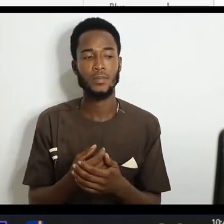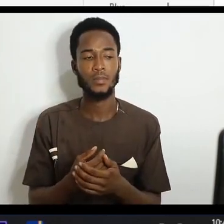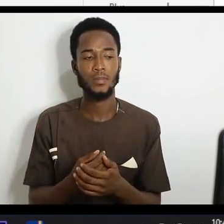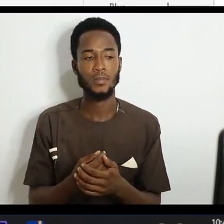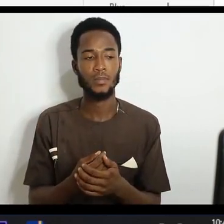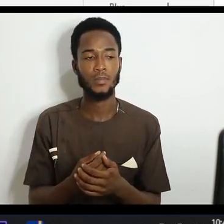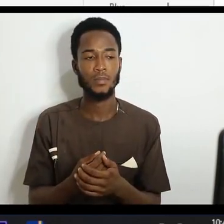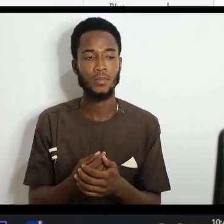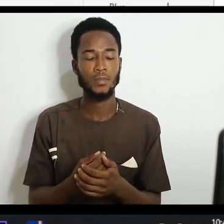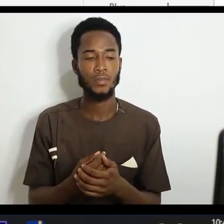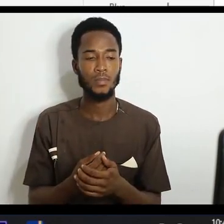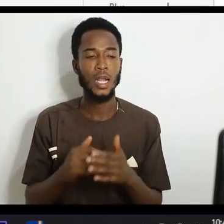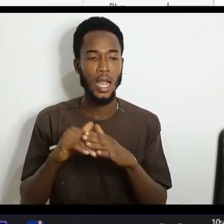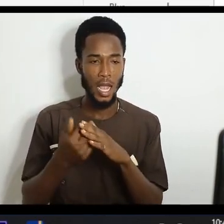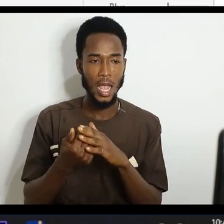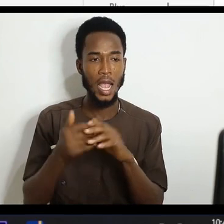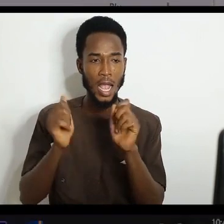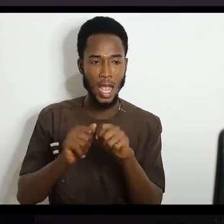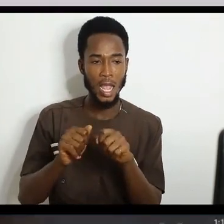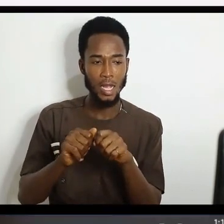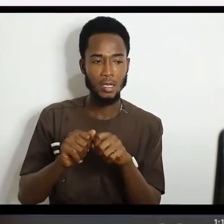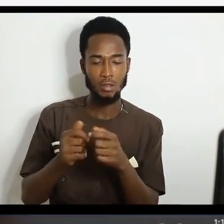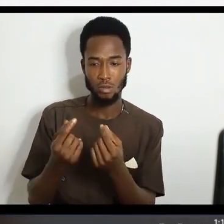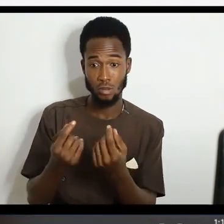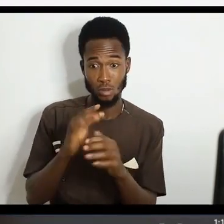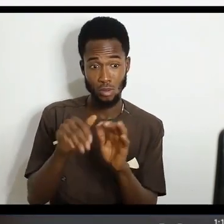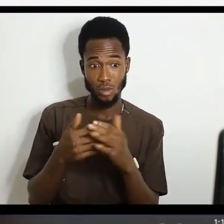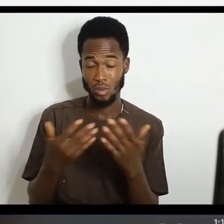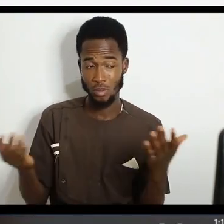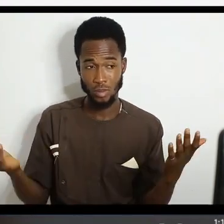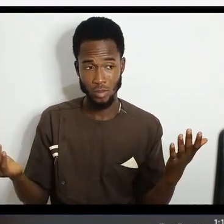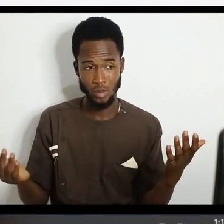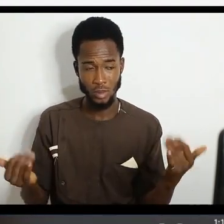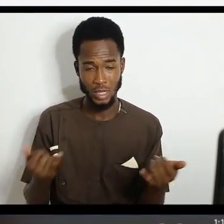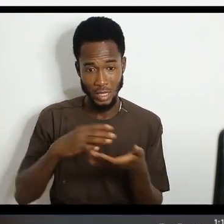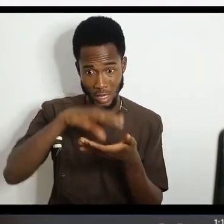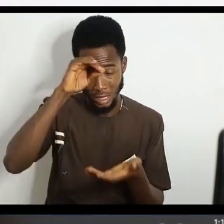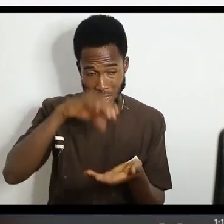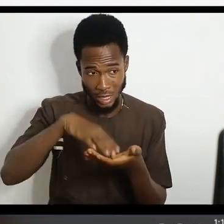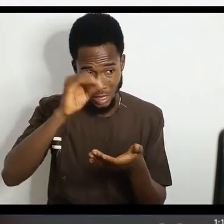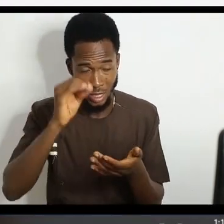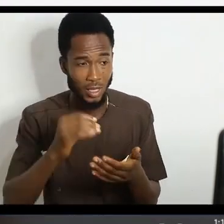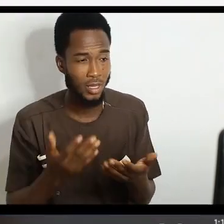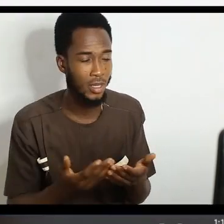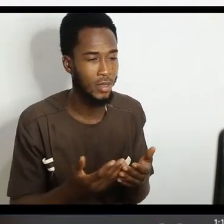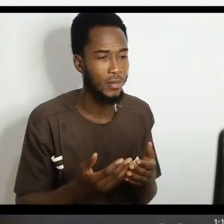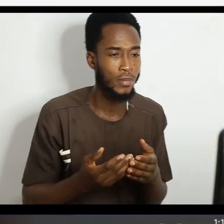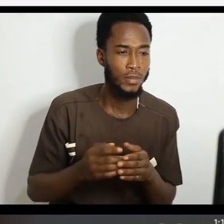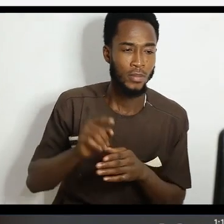at Word, and how to do the format. Okay, so let us learn something here. These